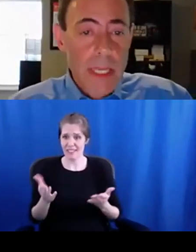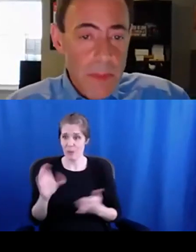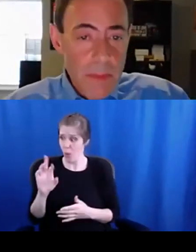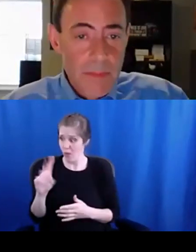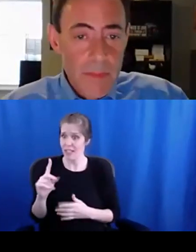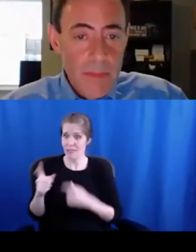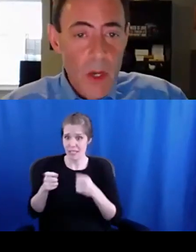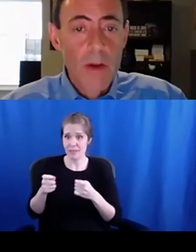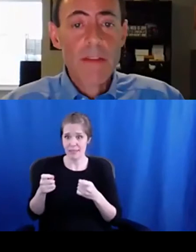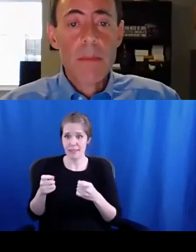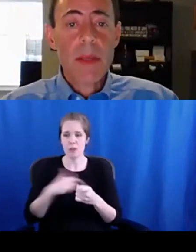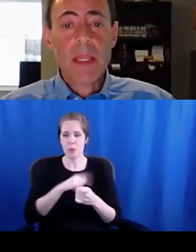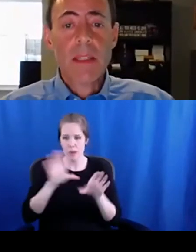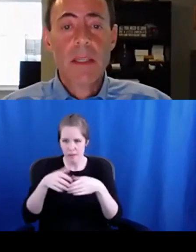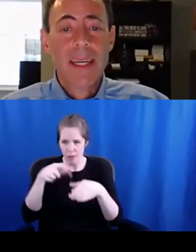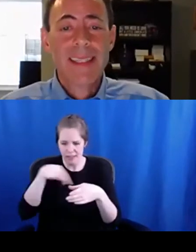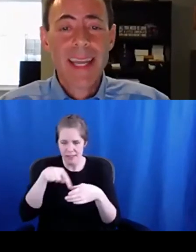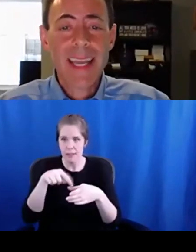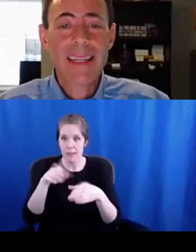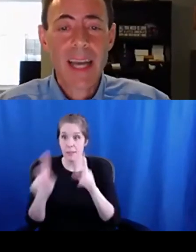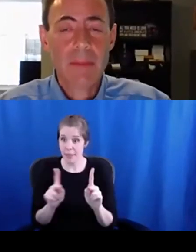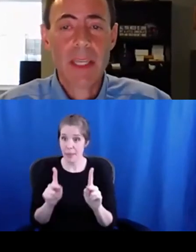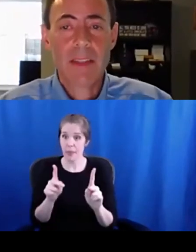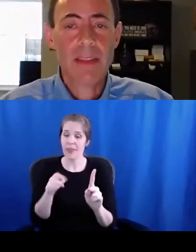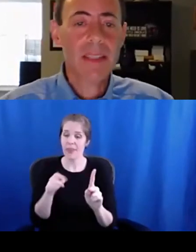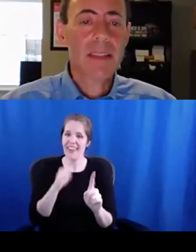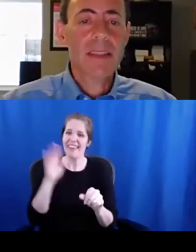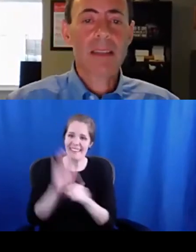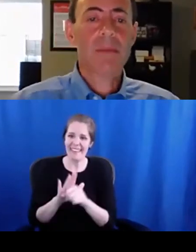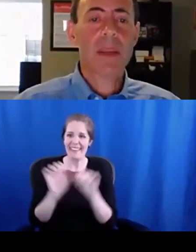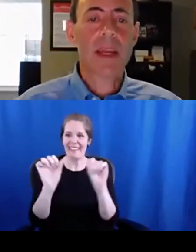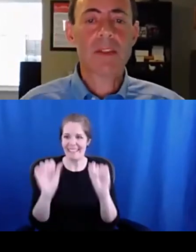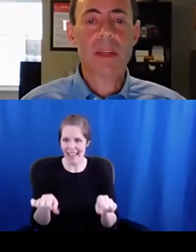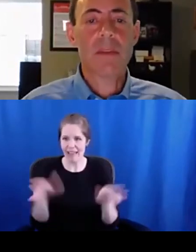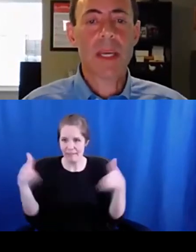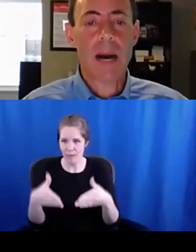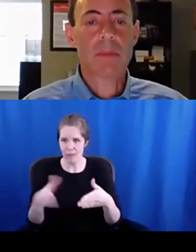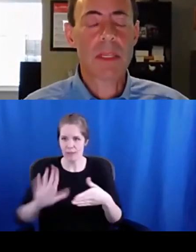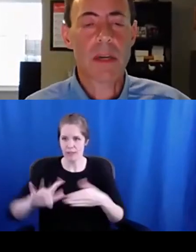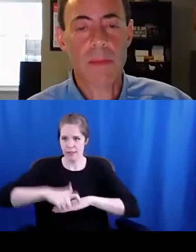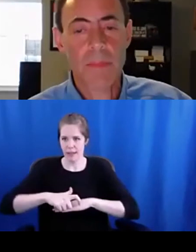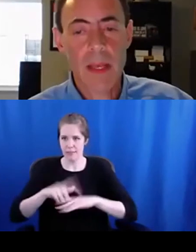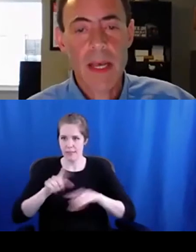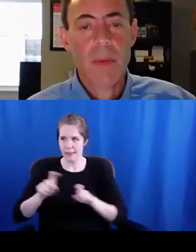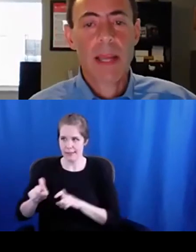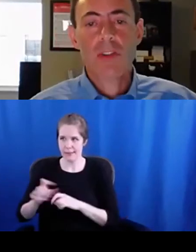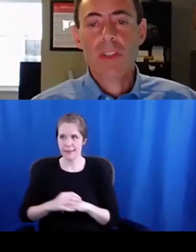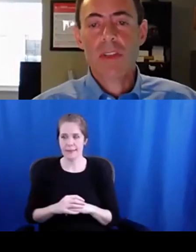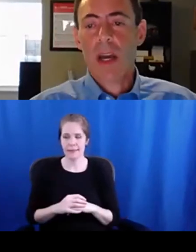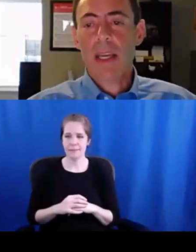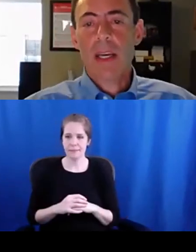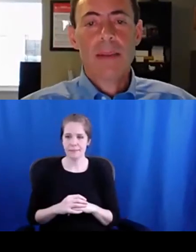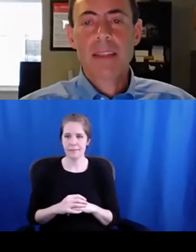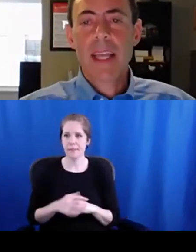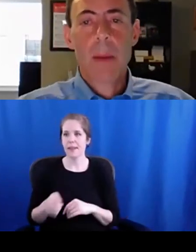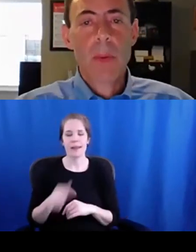of people who have the ability to dedicate time to testing. This is not something that is going to be optimally done by just